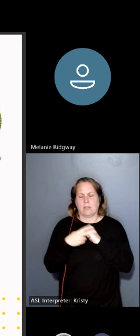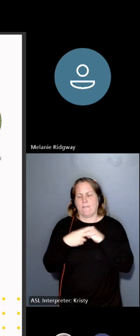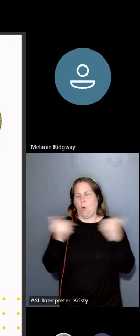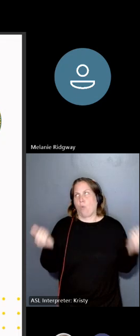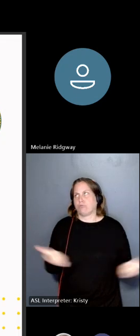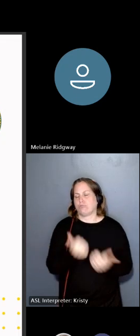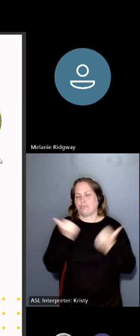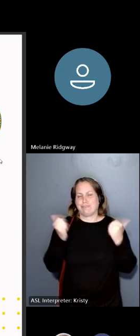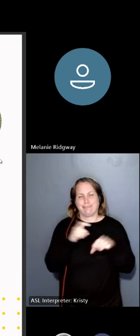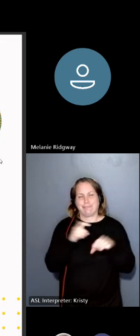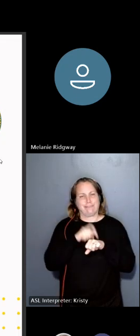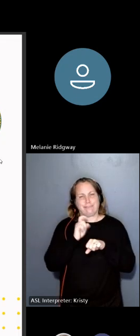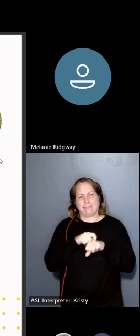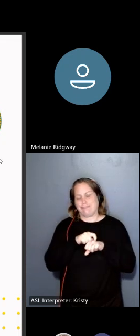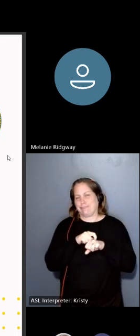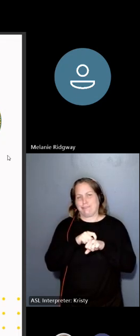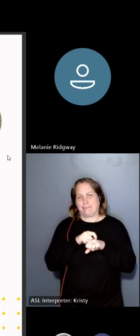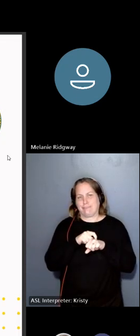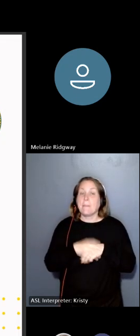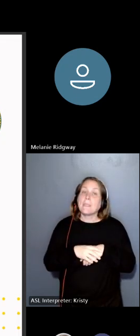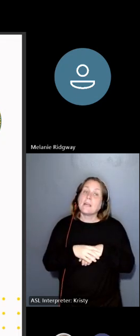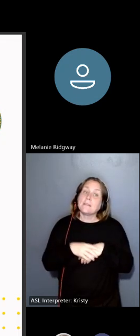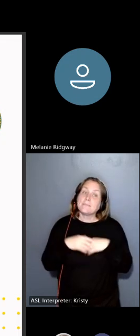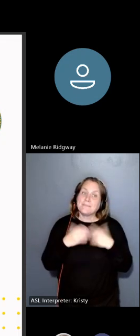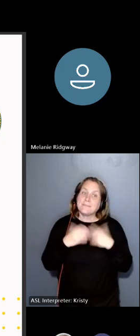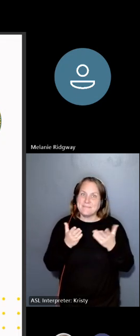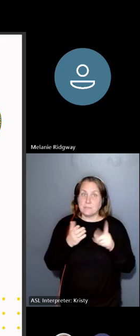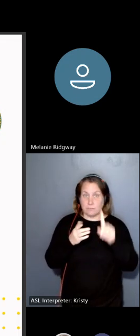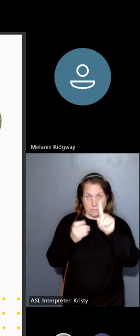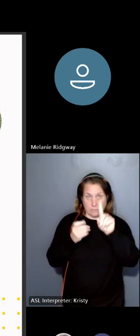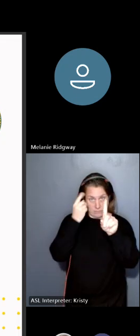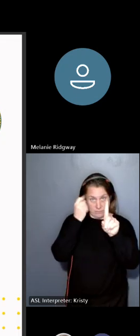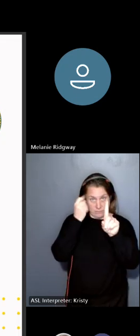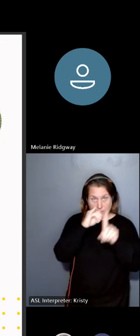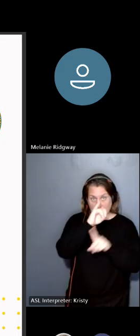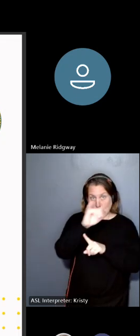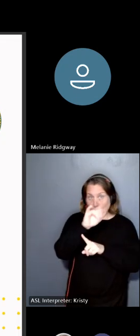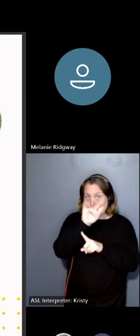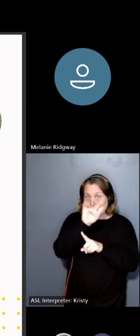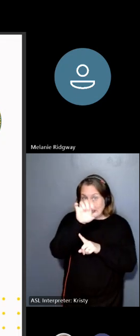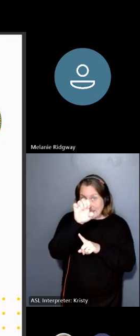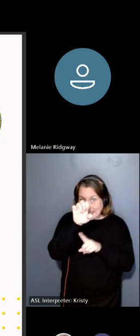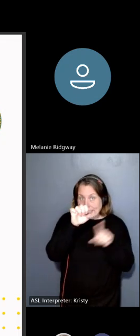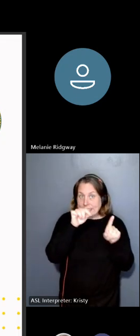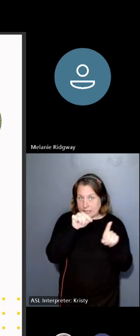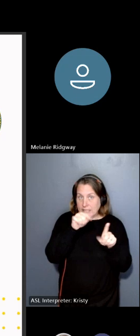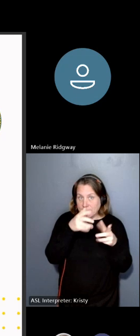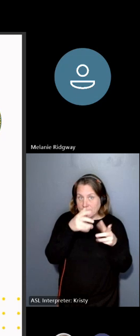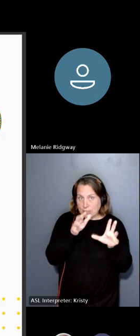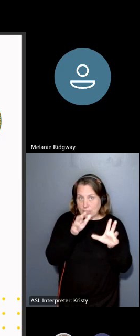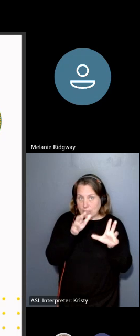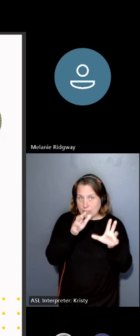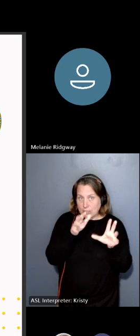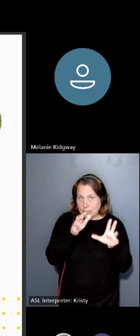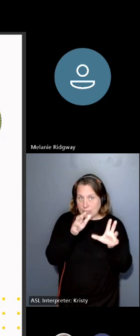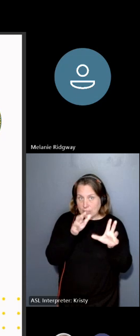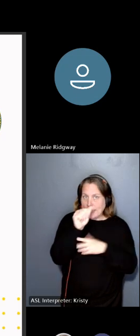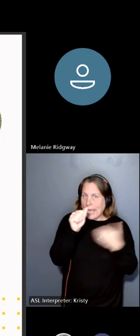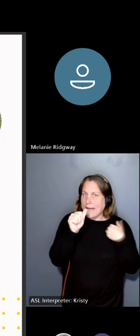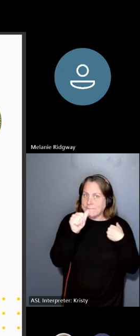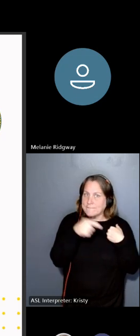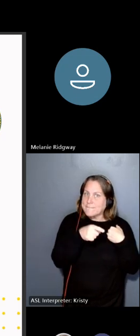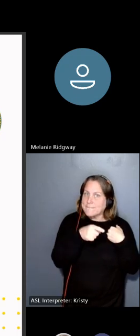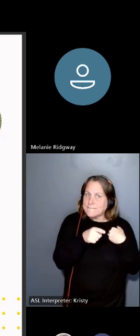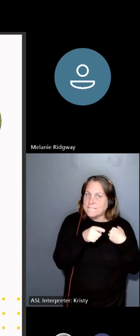So just a side note here, Janine has a learning disability. She has